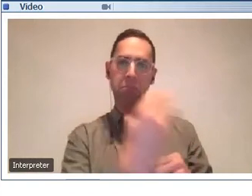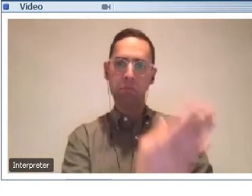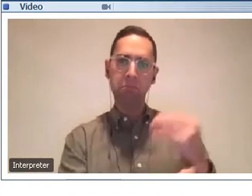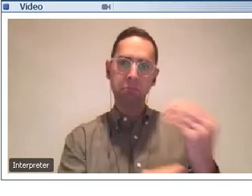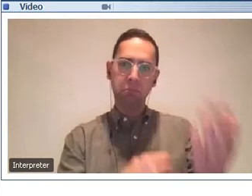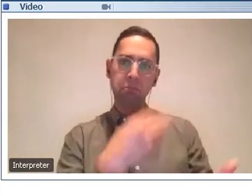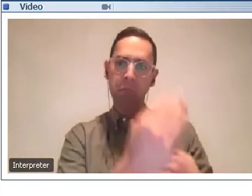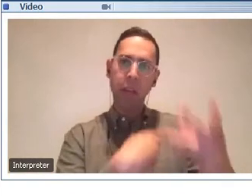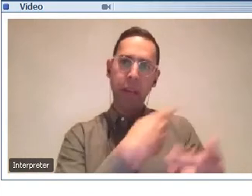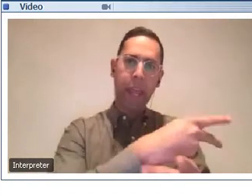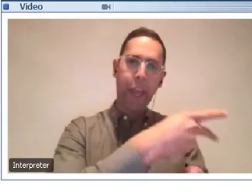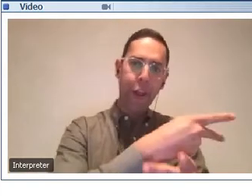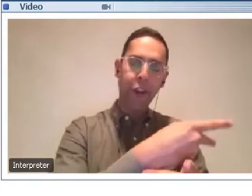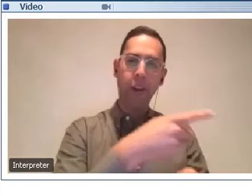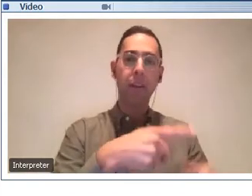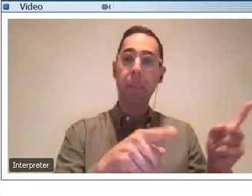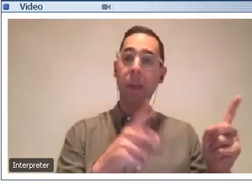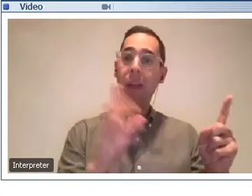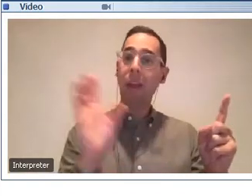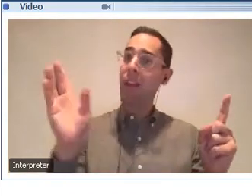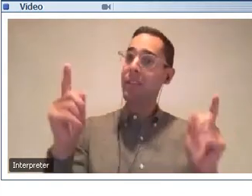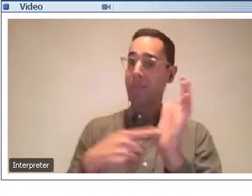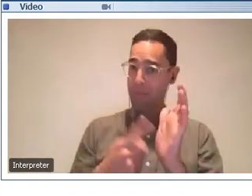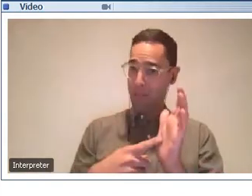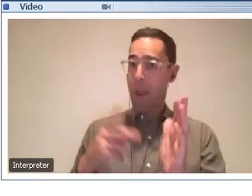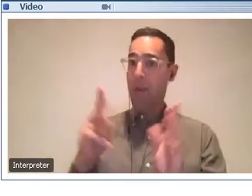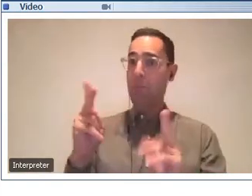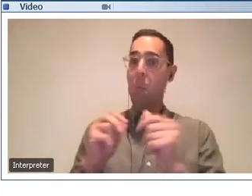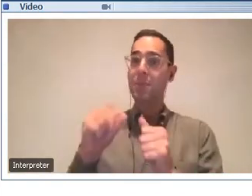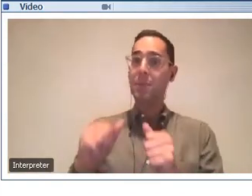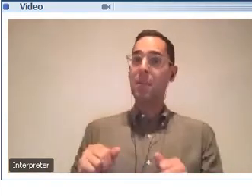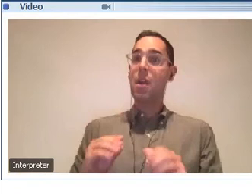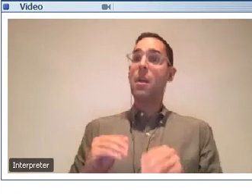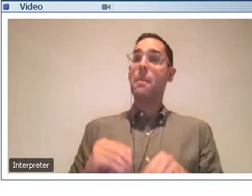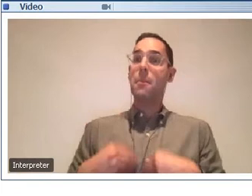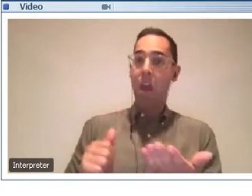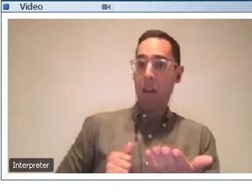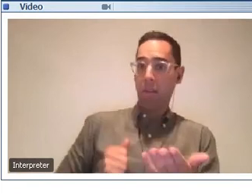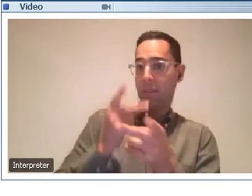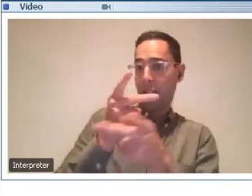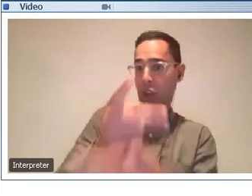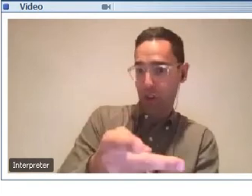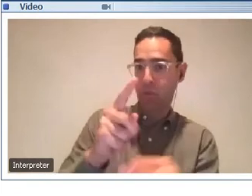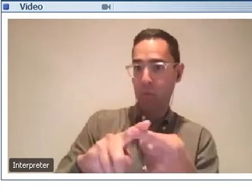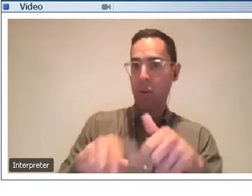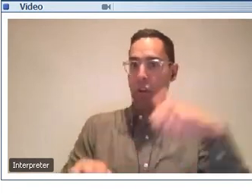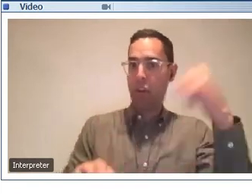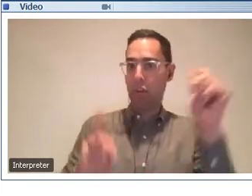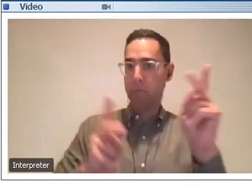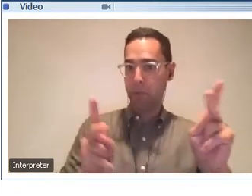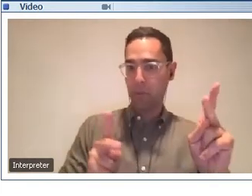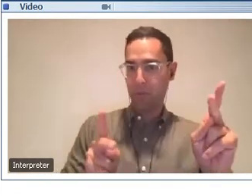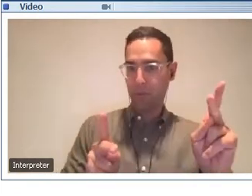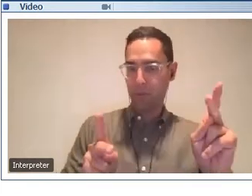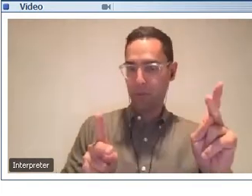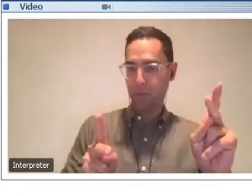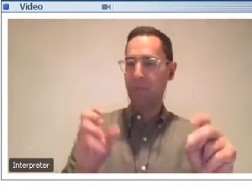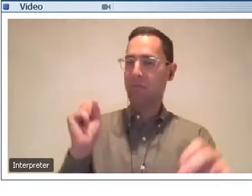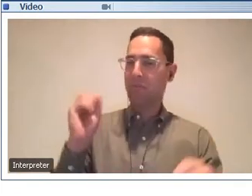look at these nuanced employment policies and opportunities, that we imagine an enhanced role for people